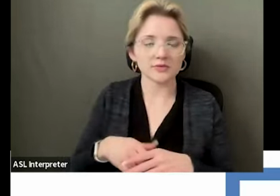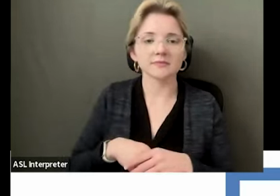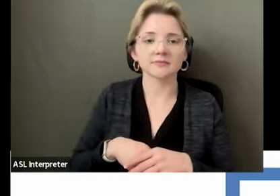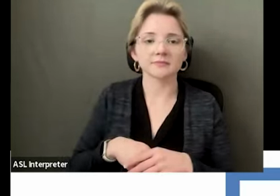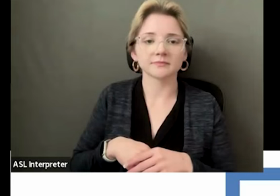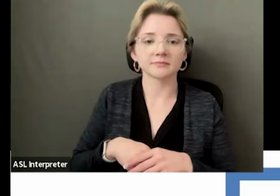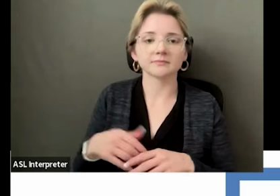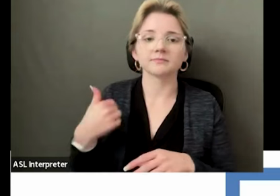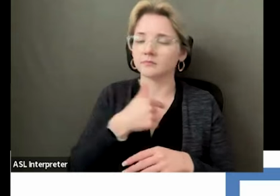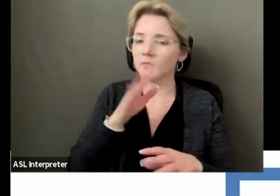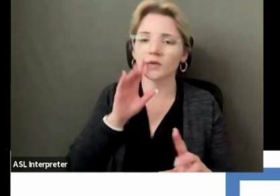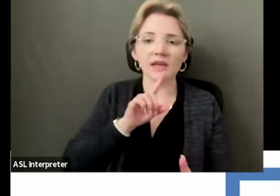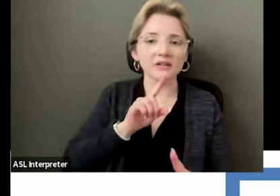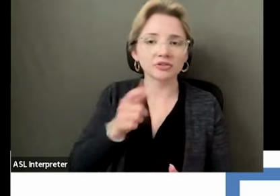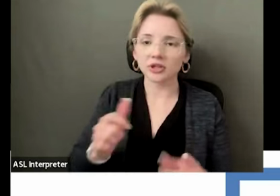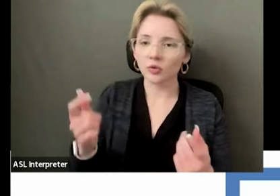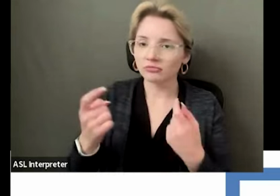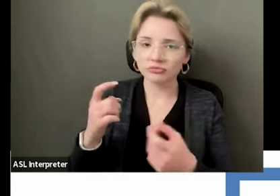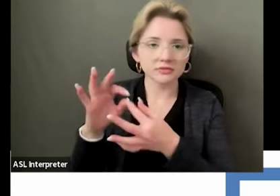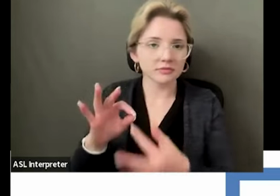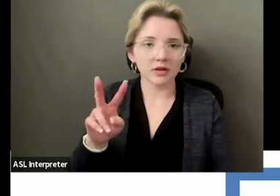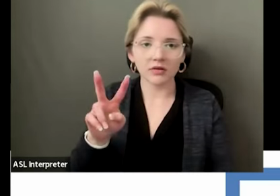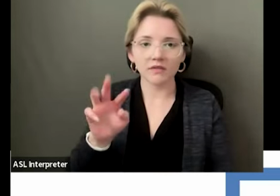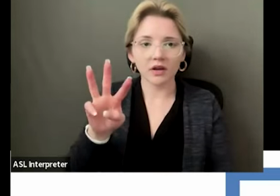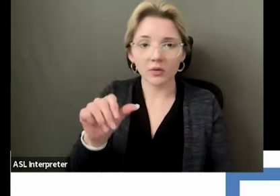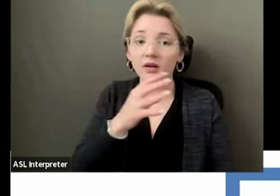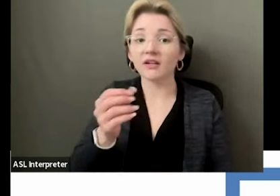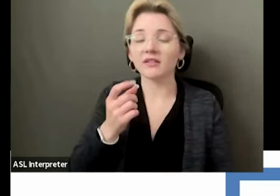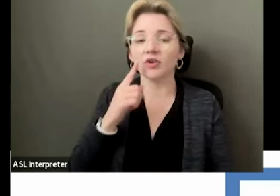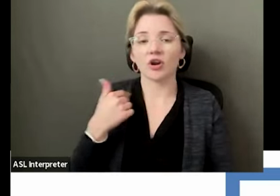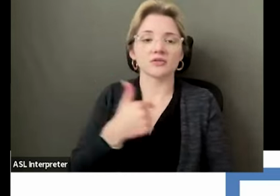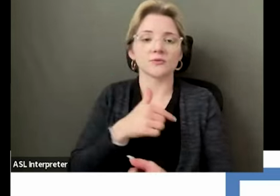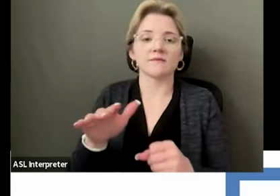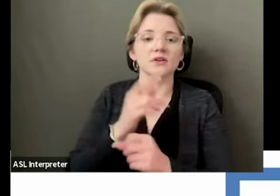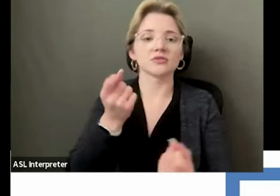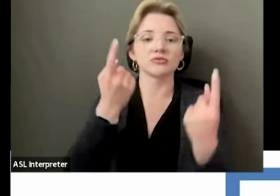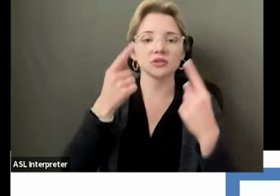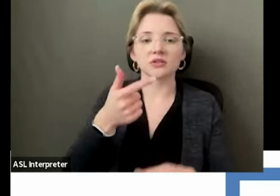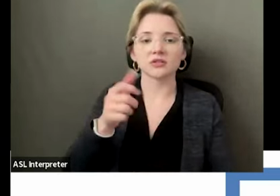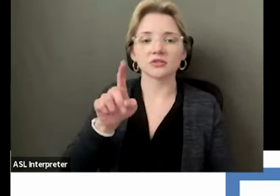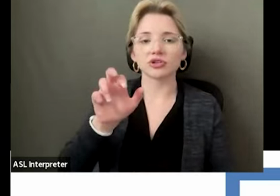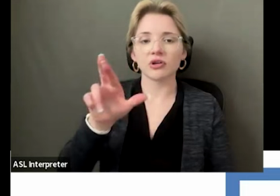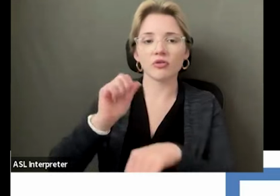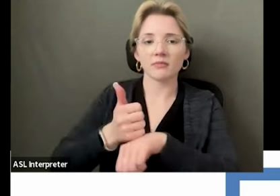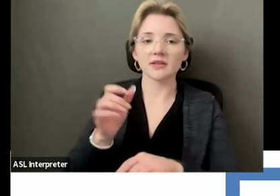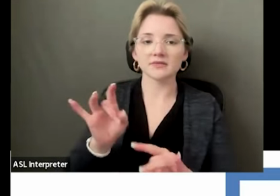VAWA, questions on how to implement VAWA, and then also just understanding gender-based violence and the needs of